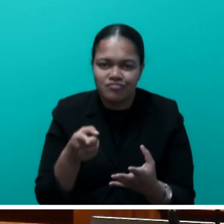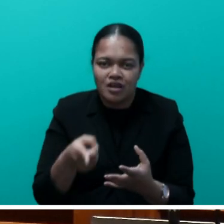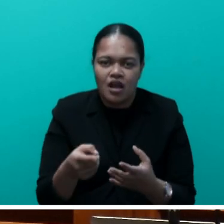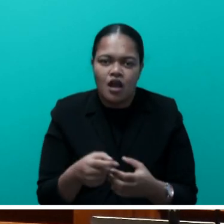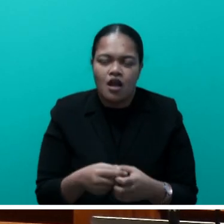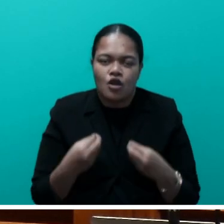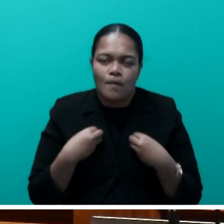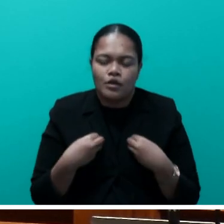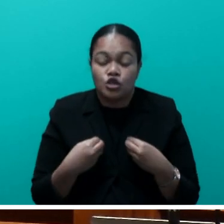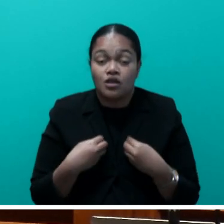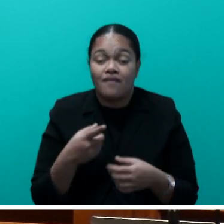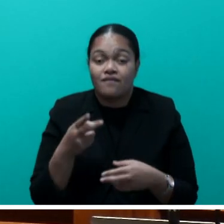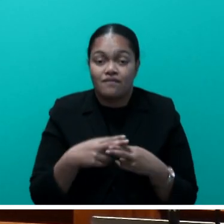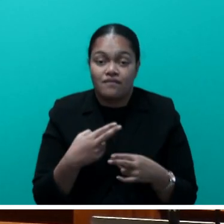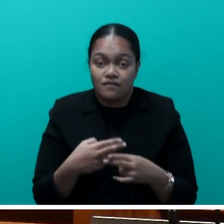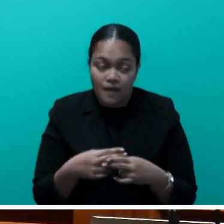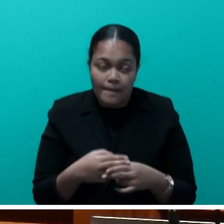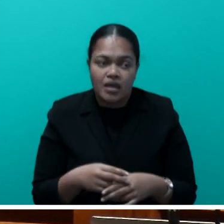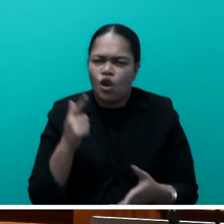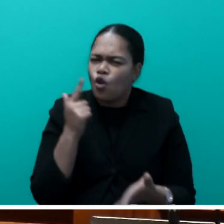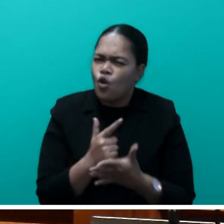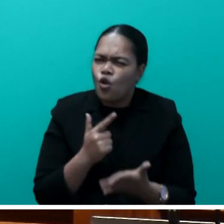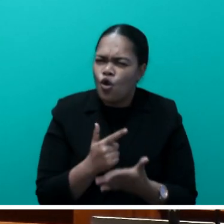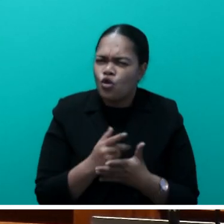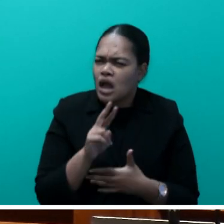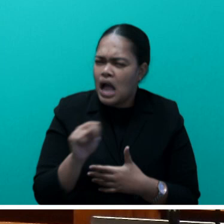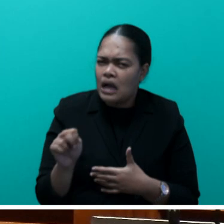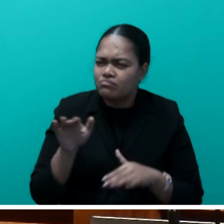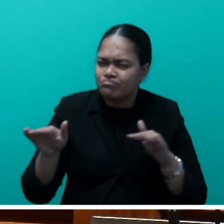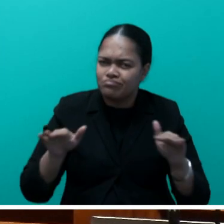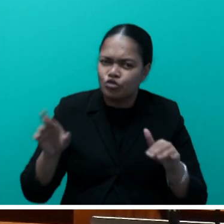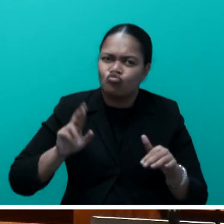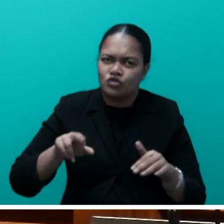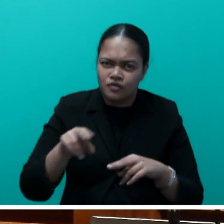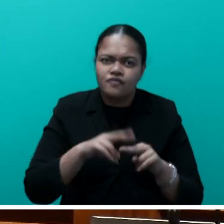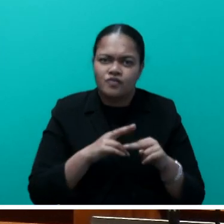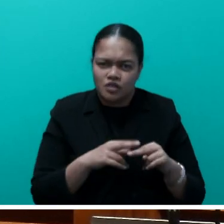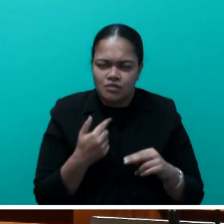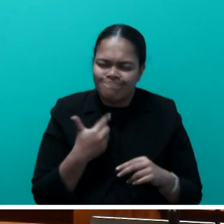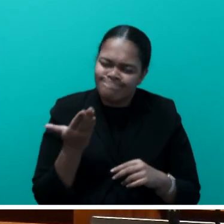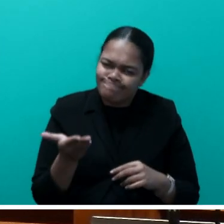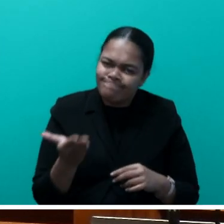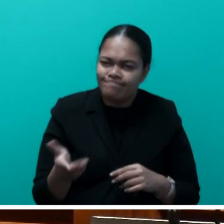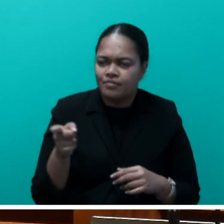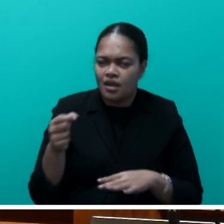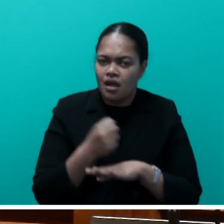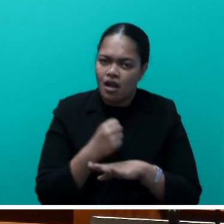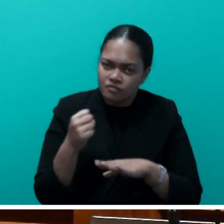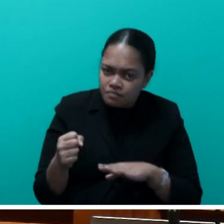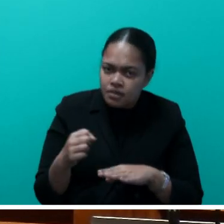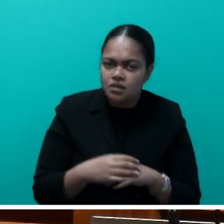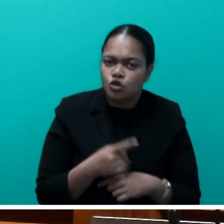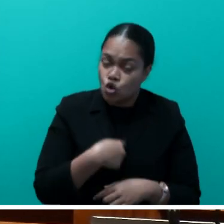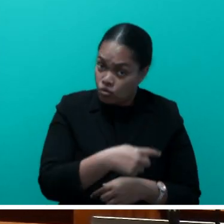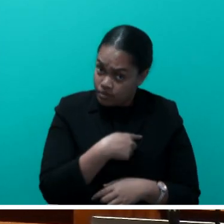Mr. Speaker, there are a lot of untapped potential in rural Fiji. I am pleased to note that the coalition government is